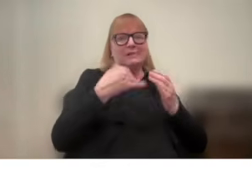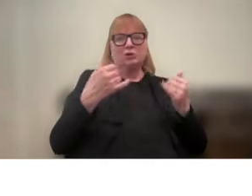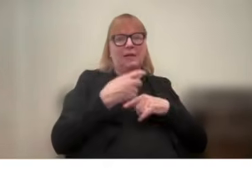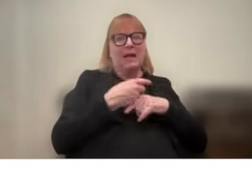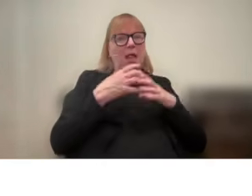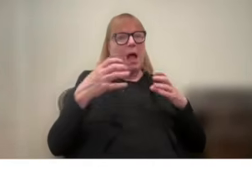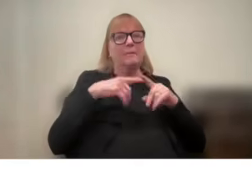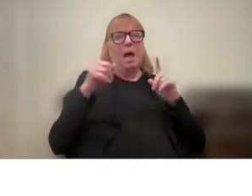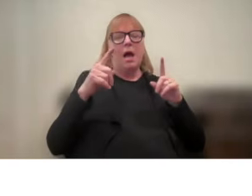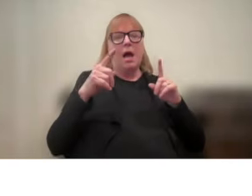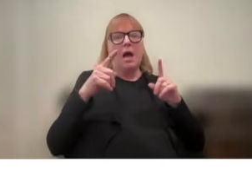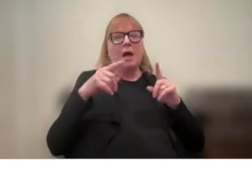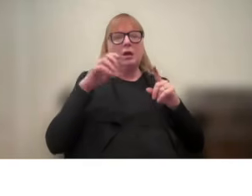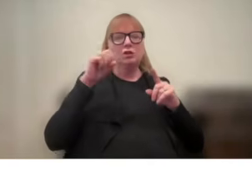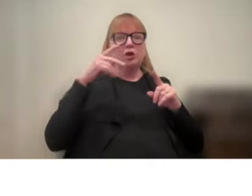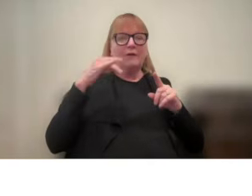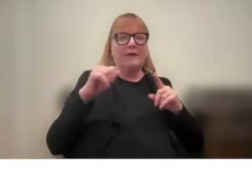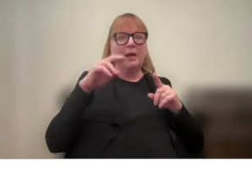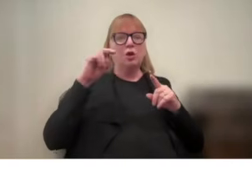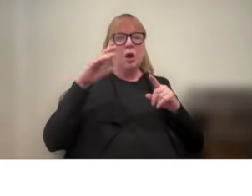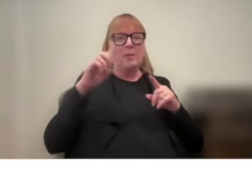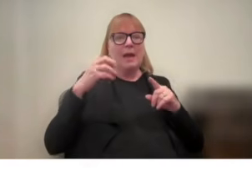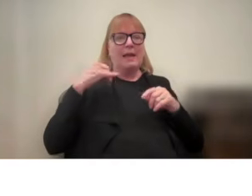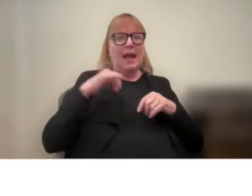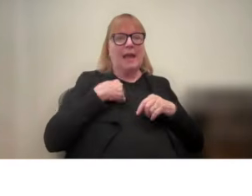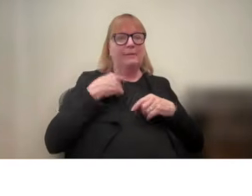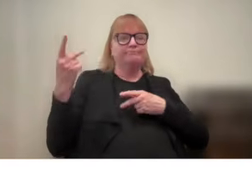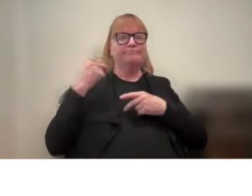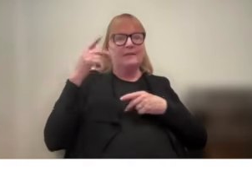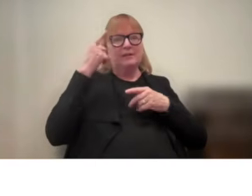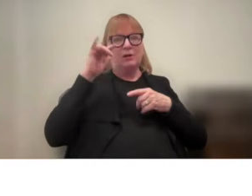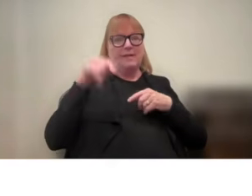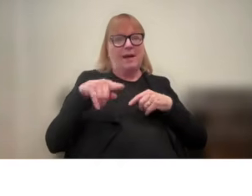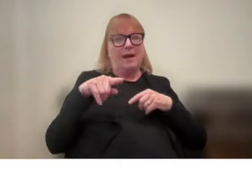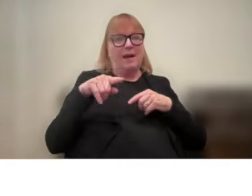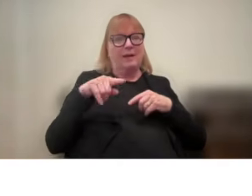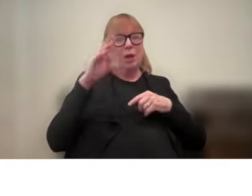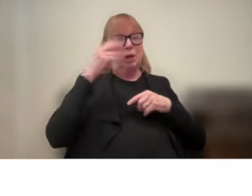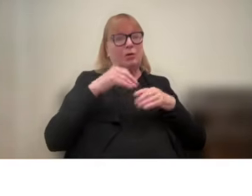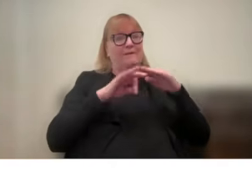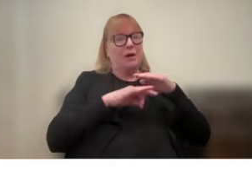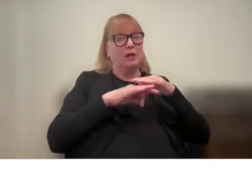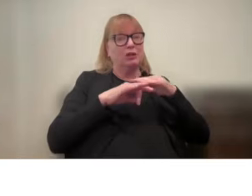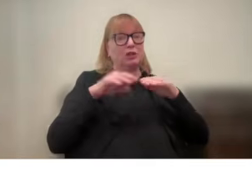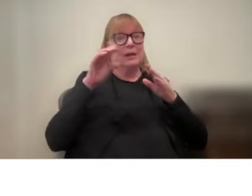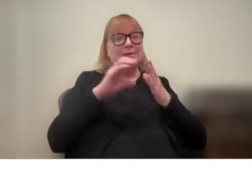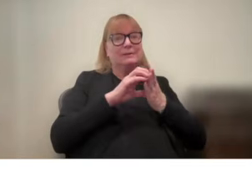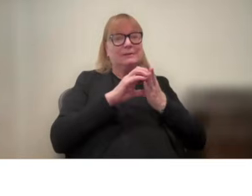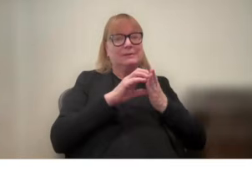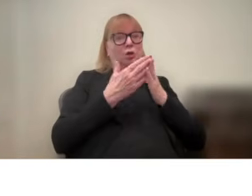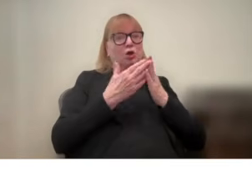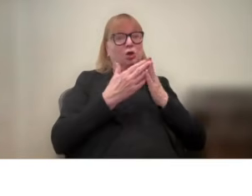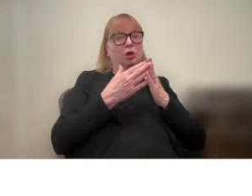today, but Sophia Noble, I've seen speak, and I consider this a pretty foundational text